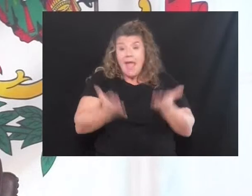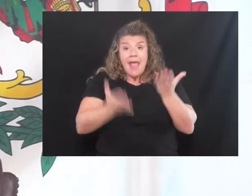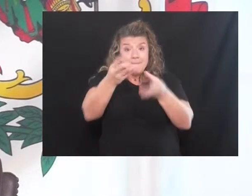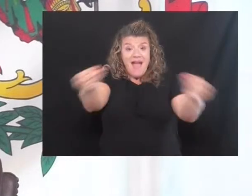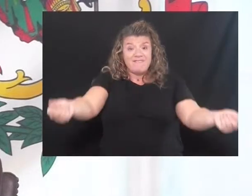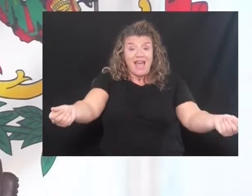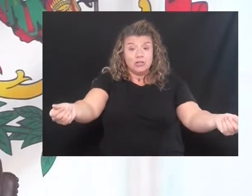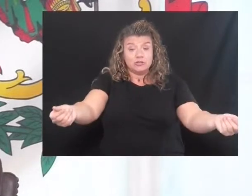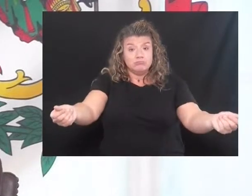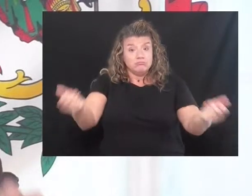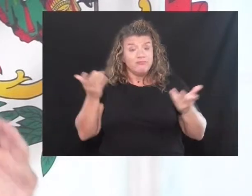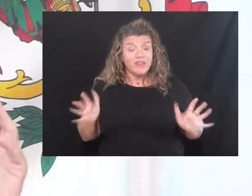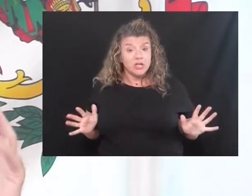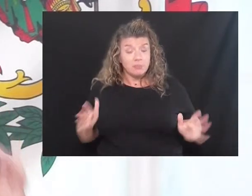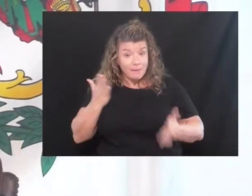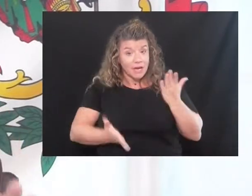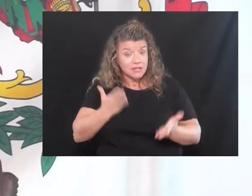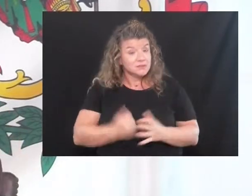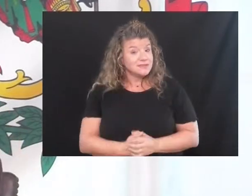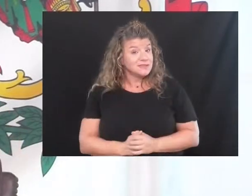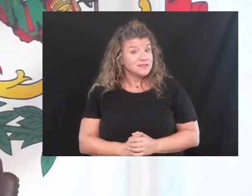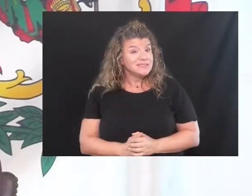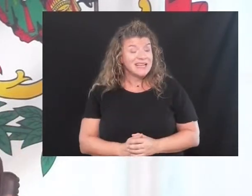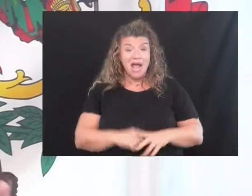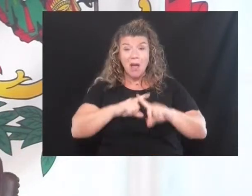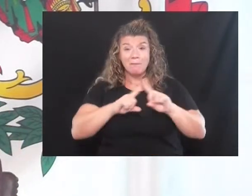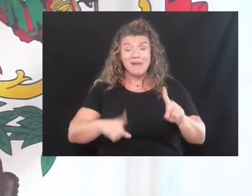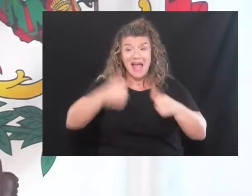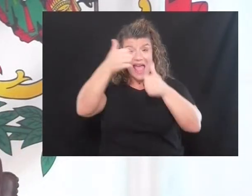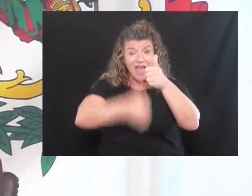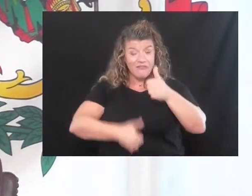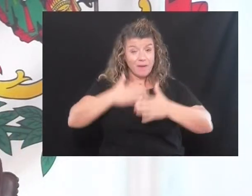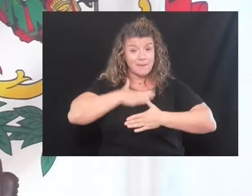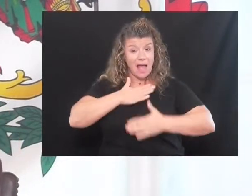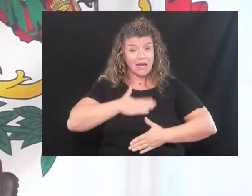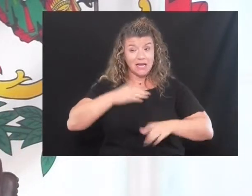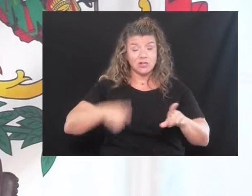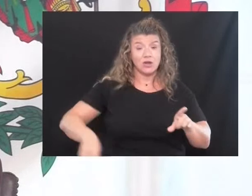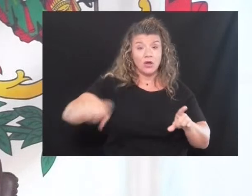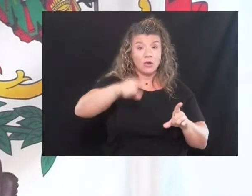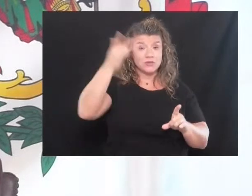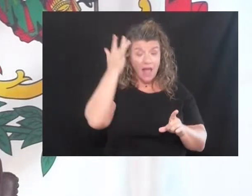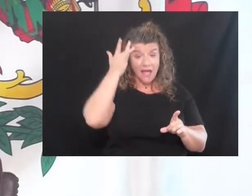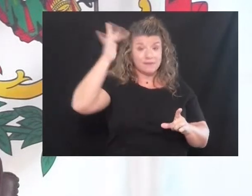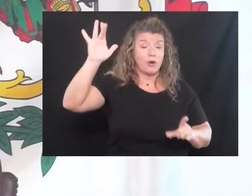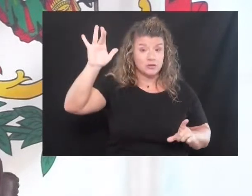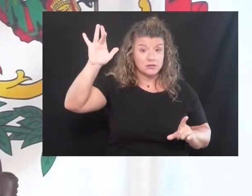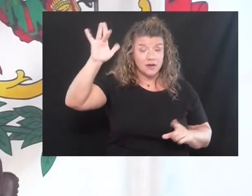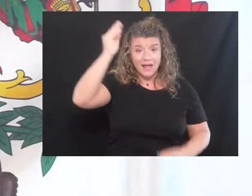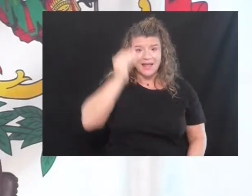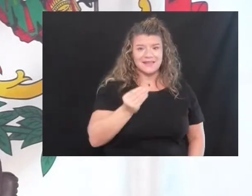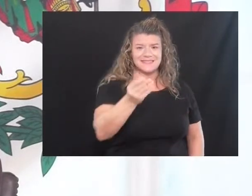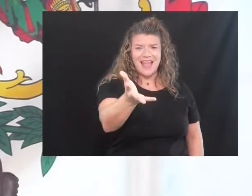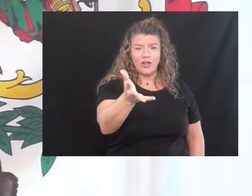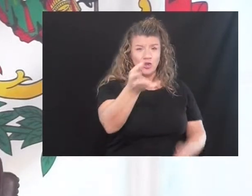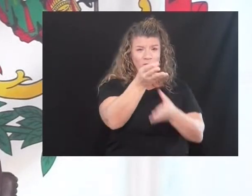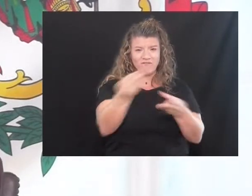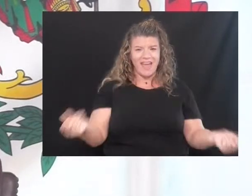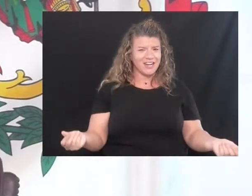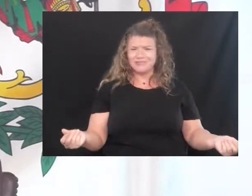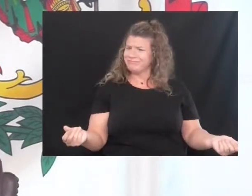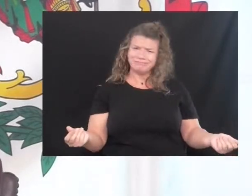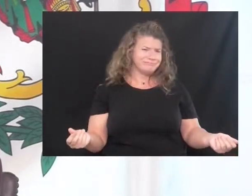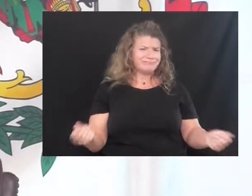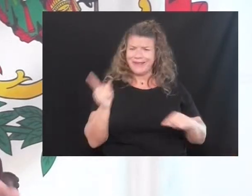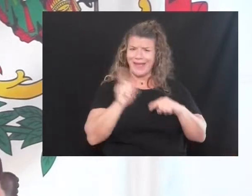away, but everybody that is an expert is telling you it isn't going to just vanish and go